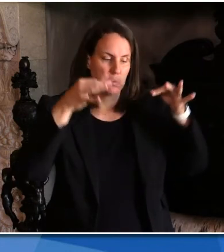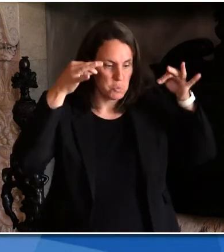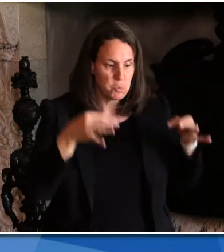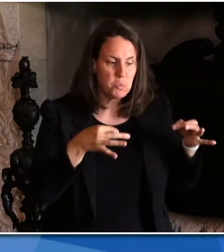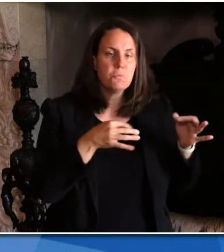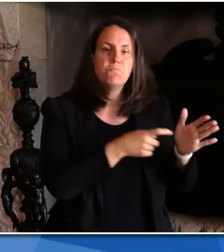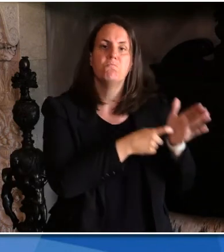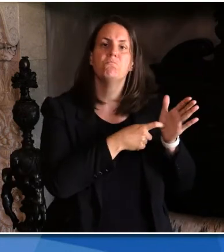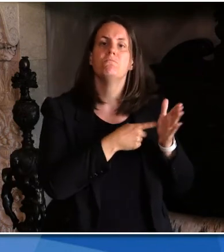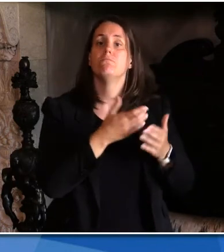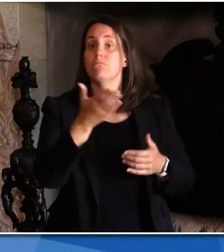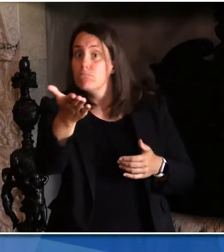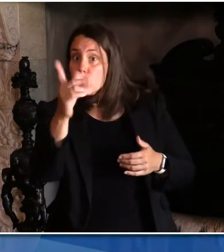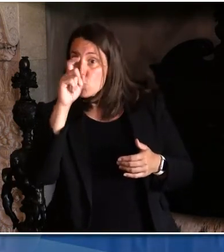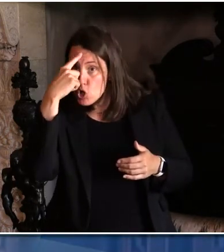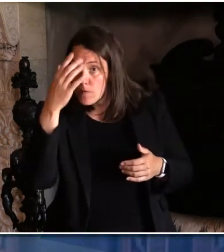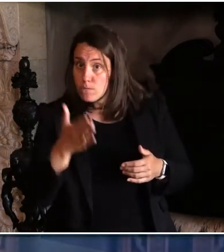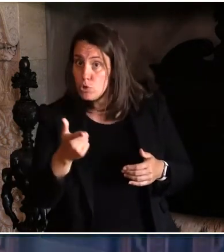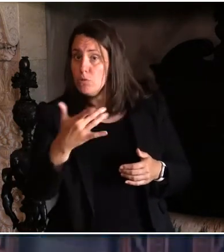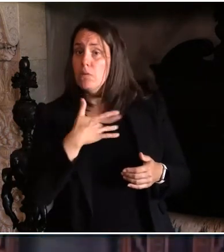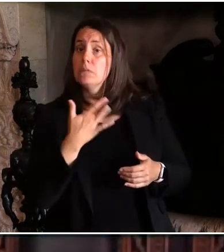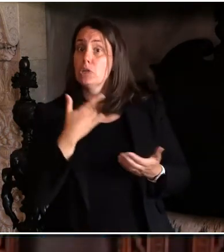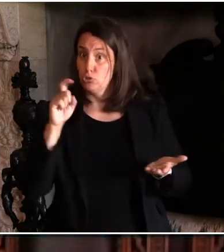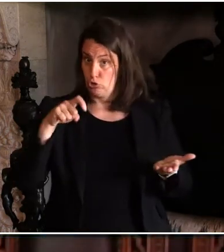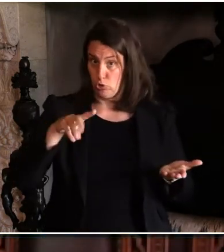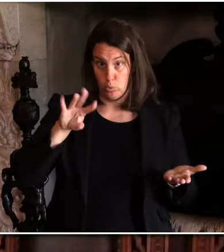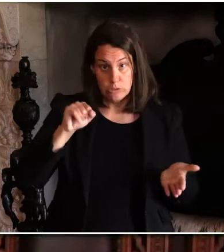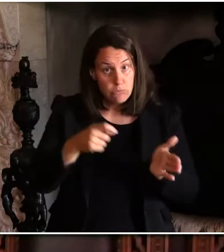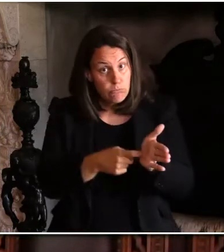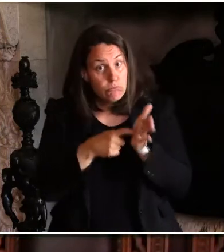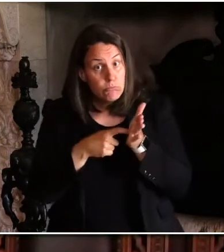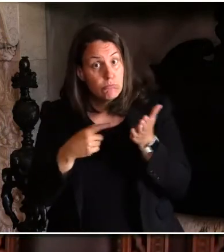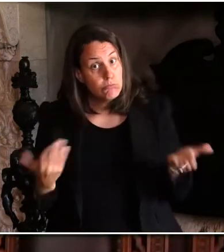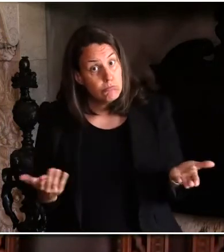forward? Certainly, the science is showing us that